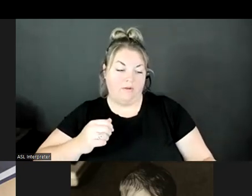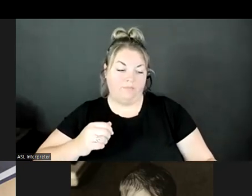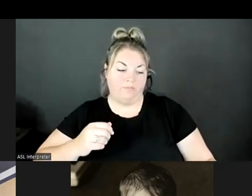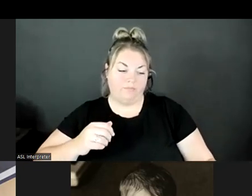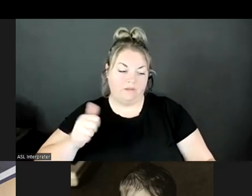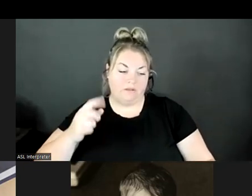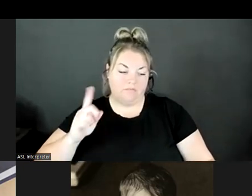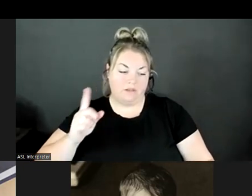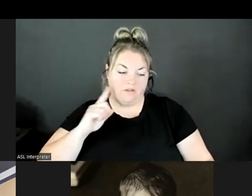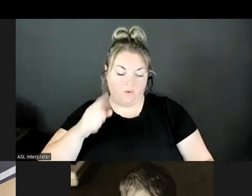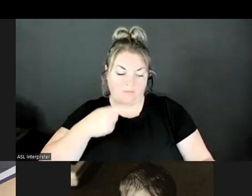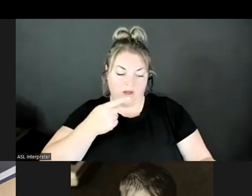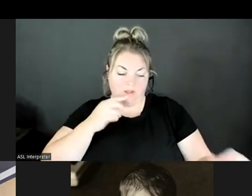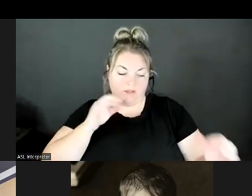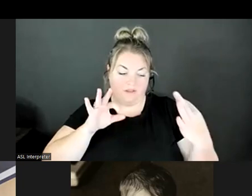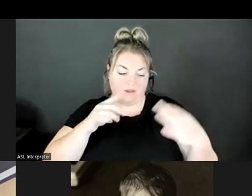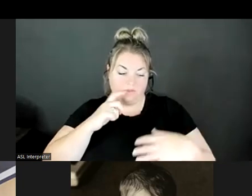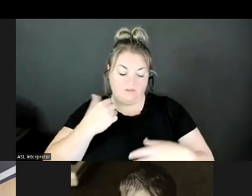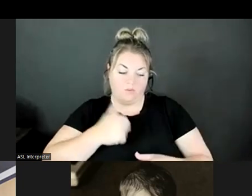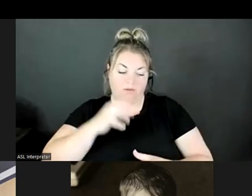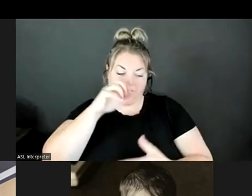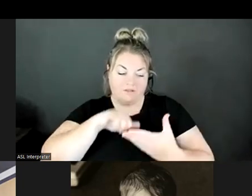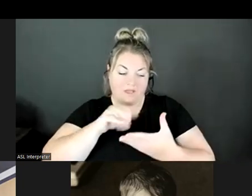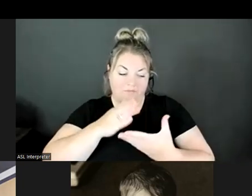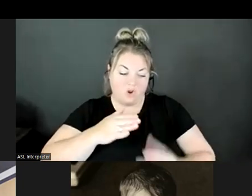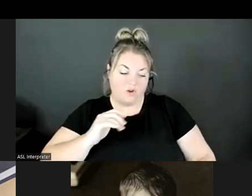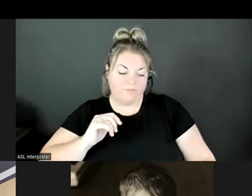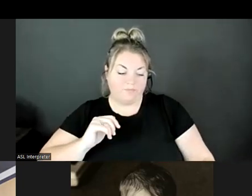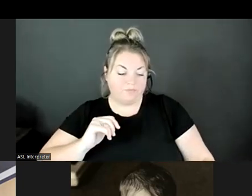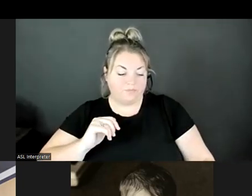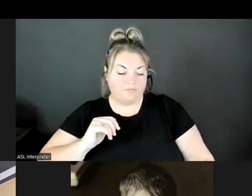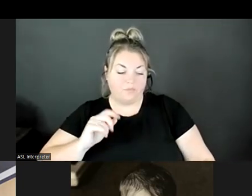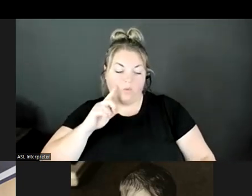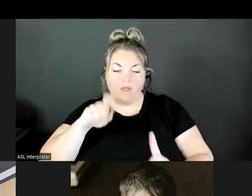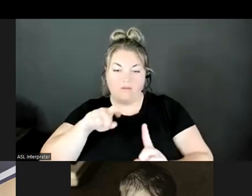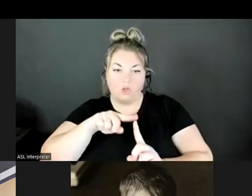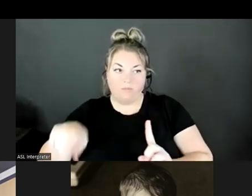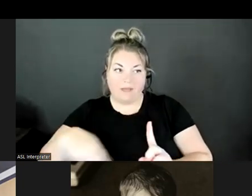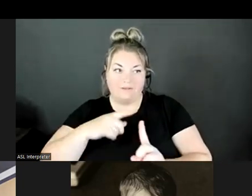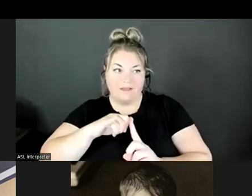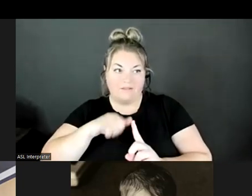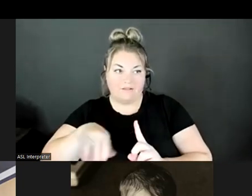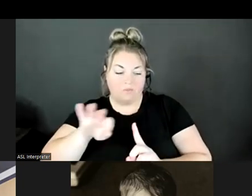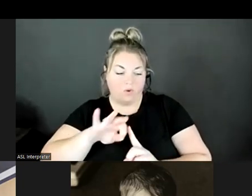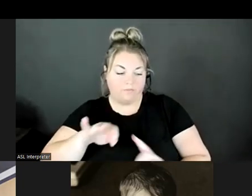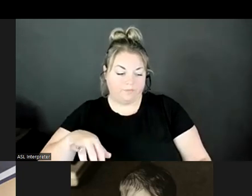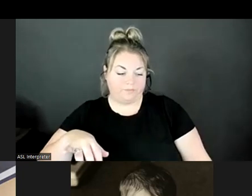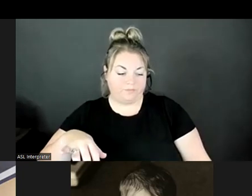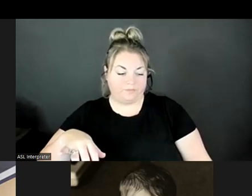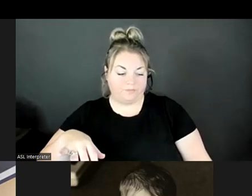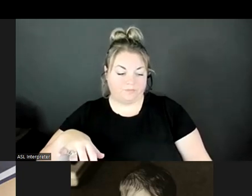10 minutes for public feedback because we missed that part. So we'll have to loop back to that, I think is important.